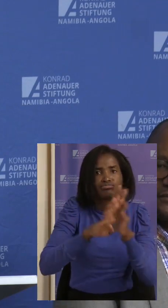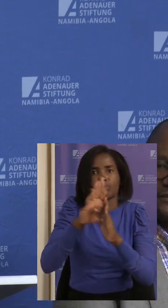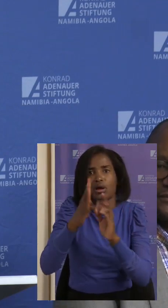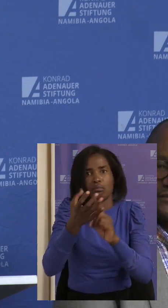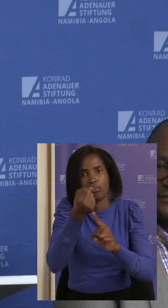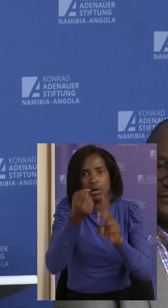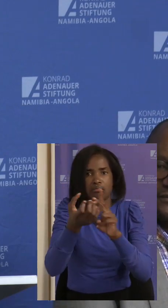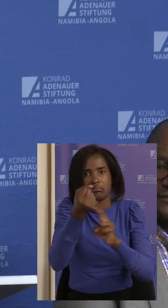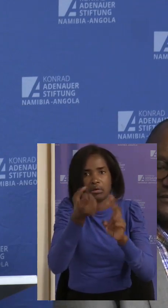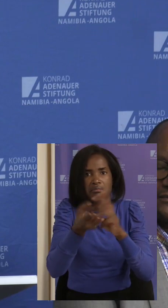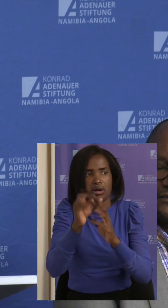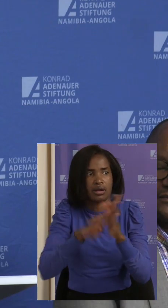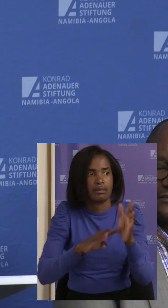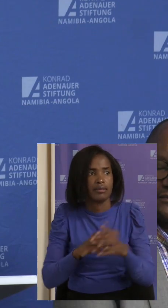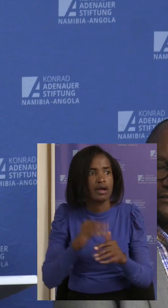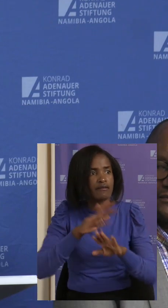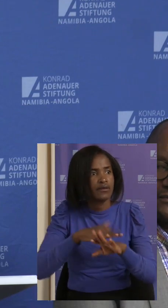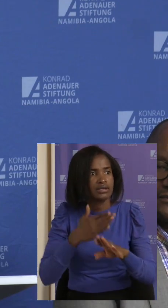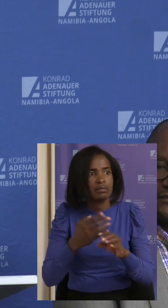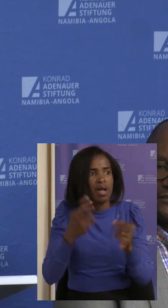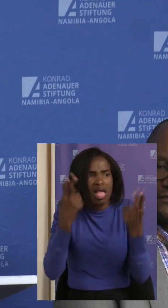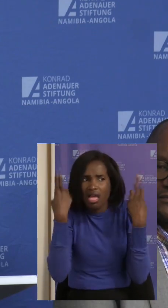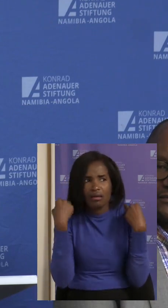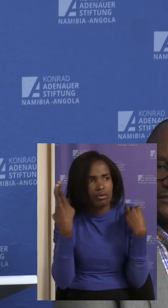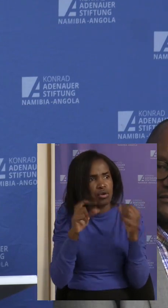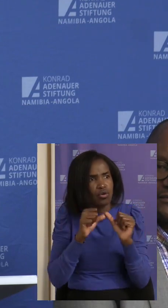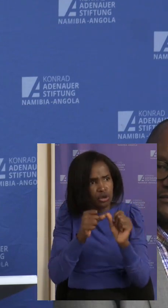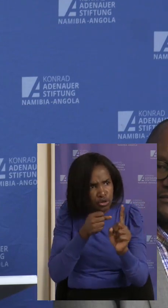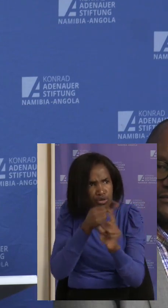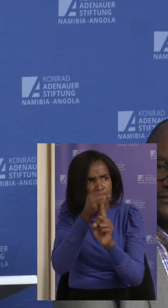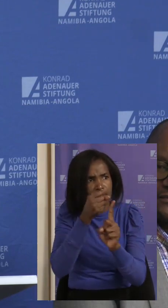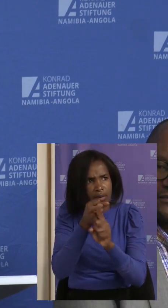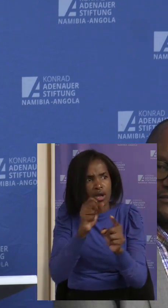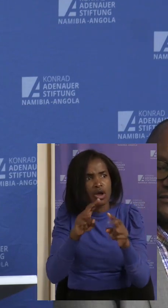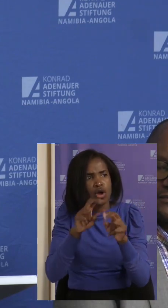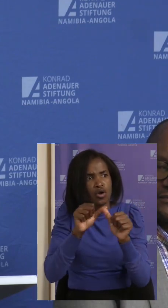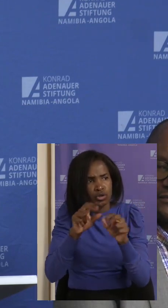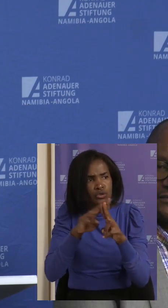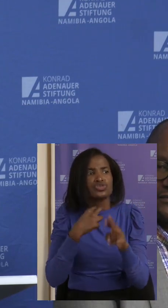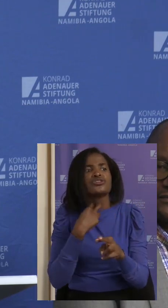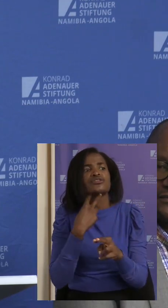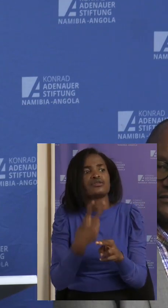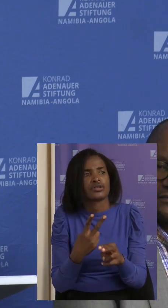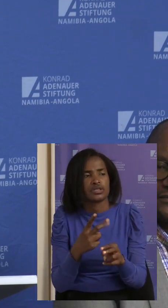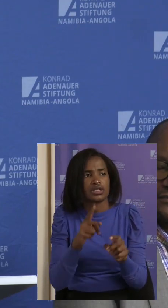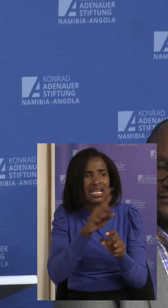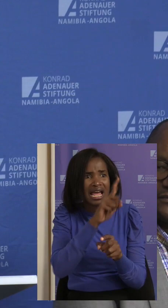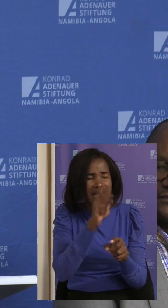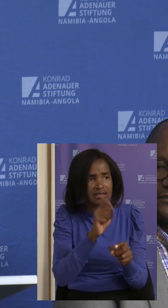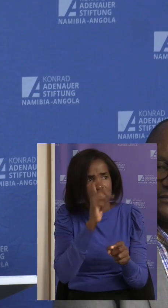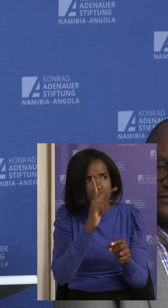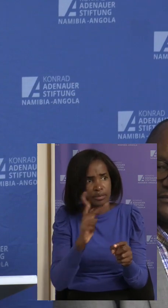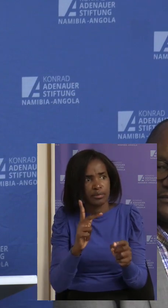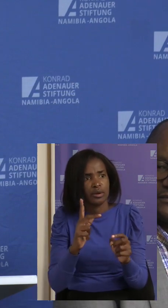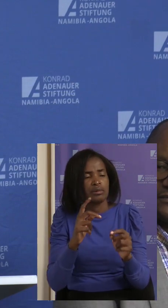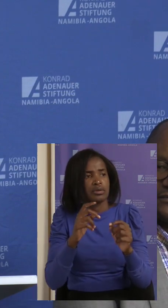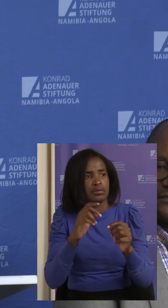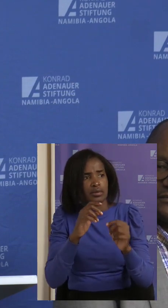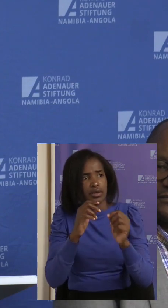youth leadership, but you shouldn't relent, and you should continue to use the voices. And it's also a call on those that are in